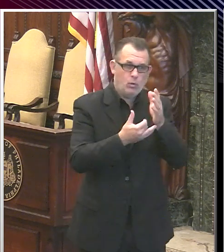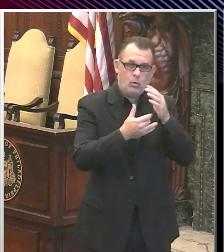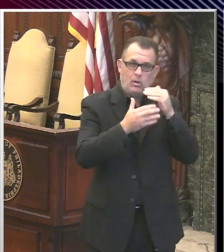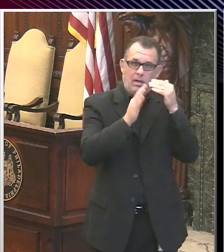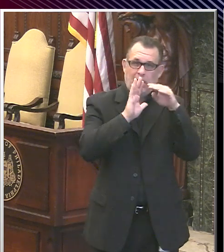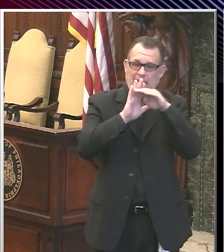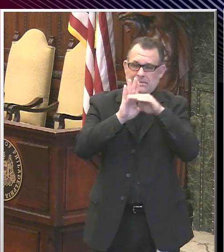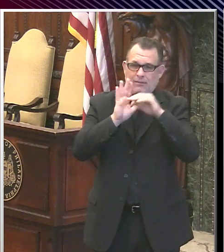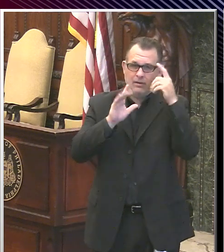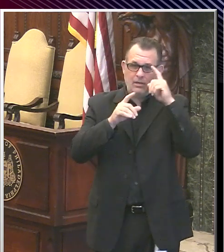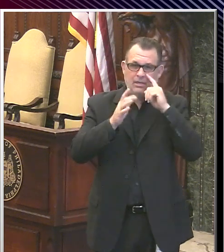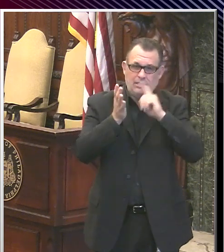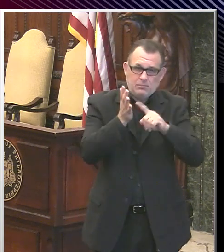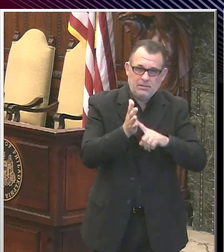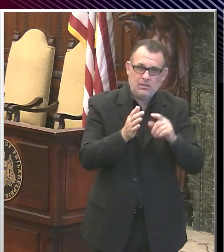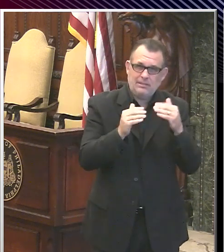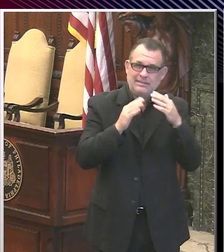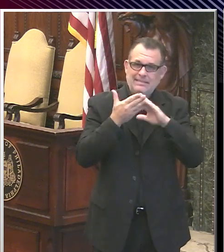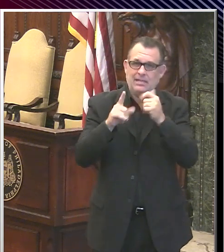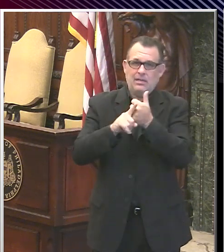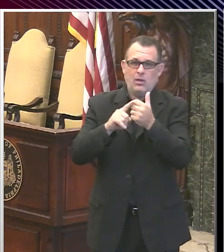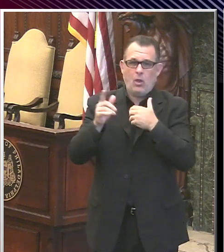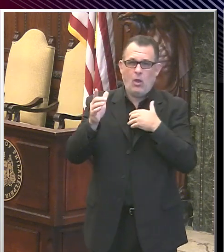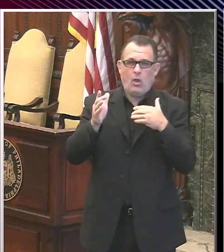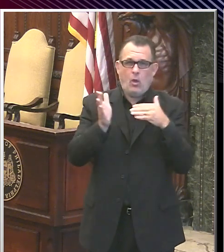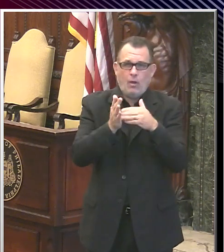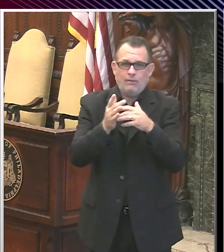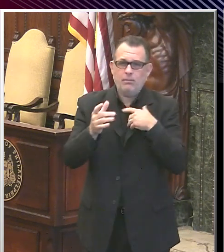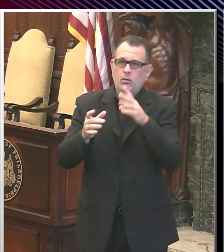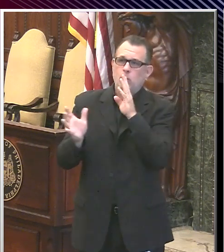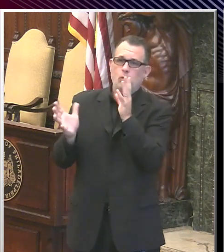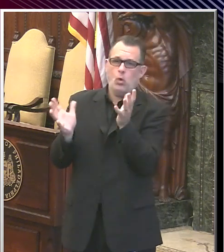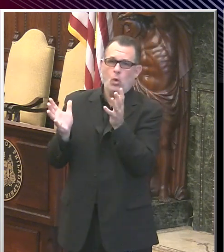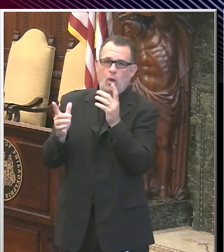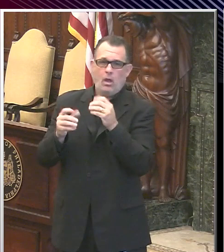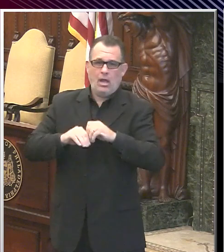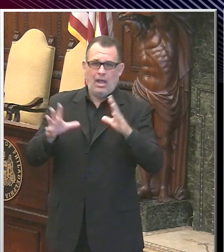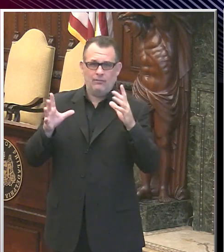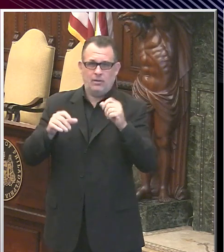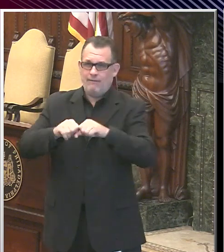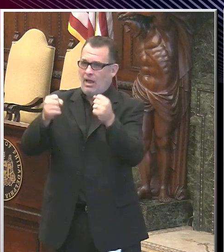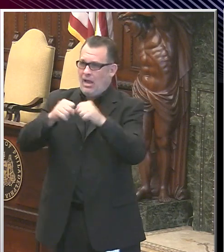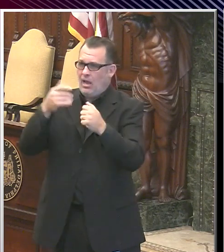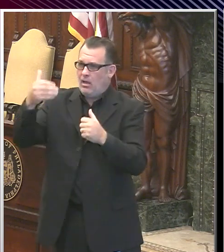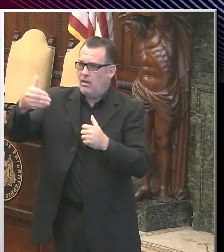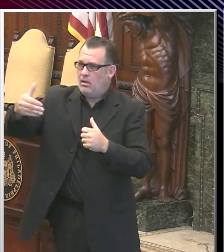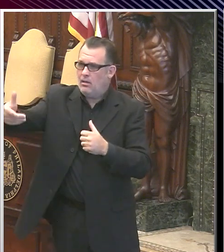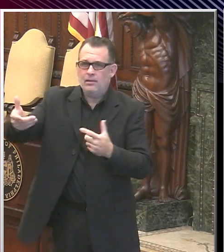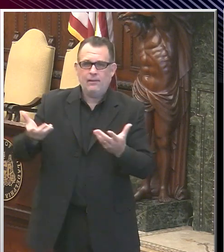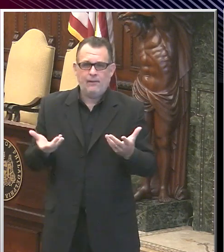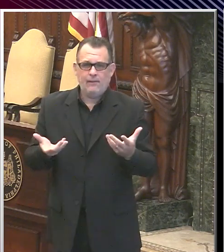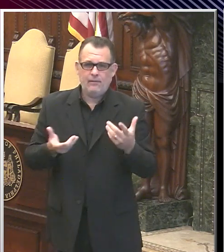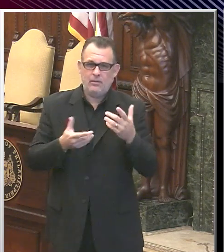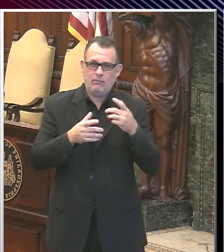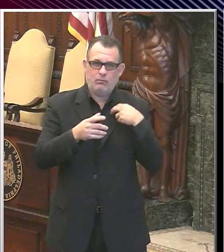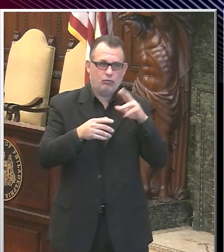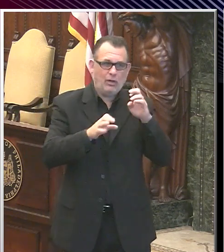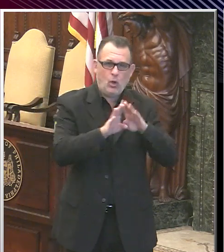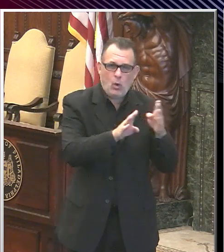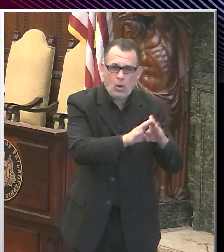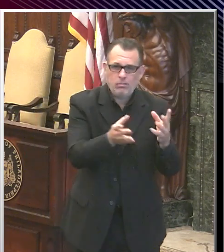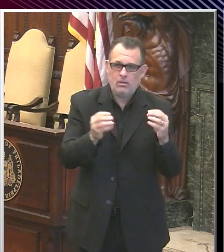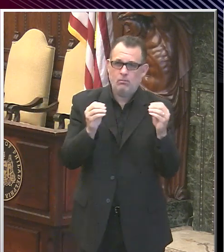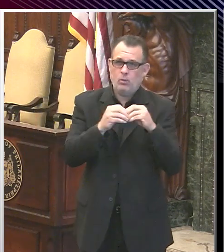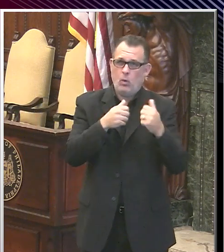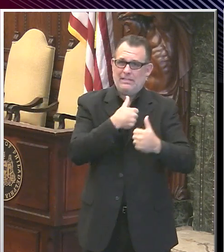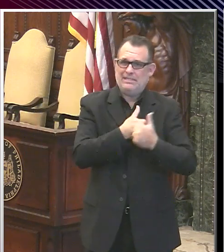city a lot? I've talked to you before about sort of flagrant violations. Given that we're reopening, which could create a more dangerous scenario,